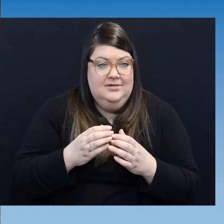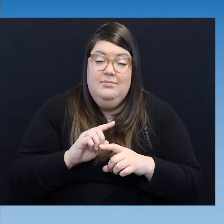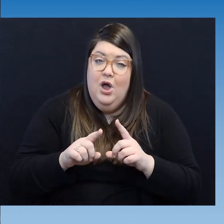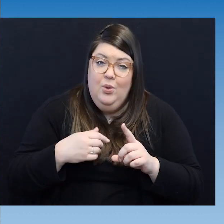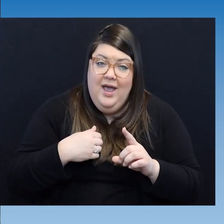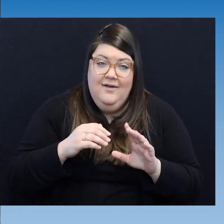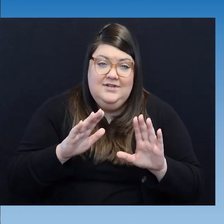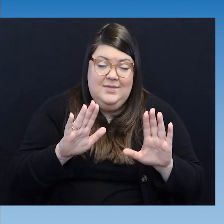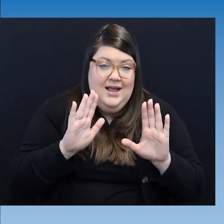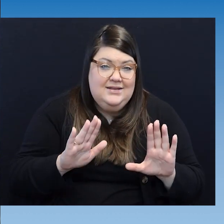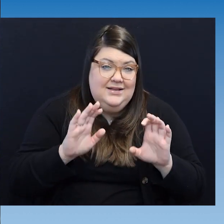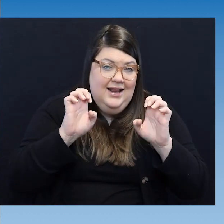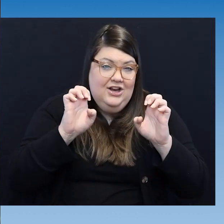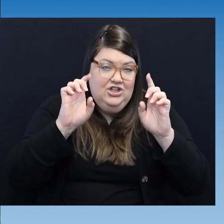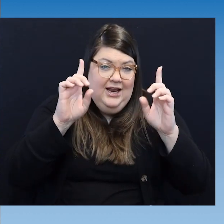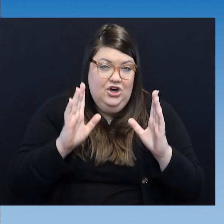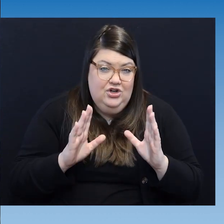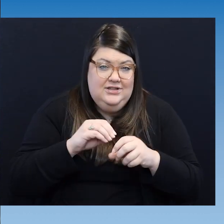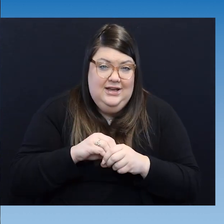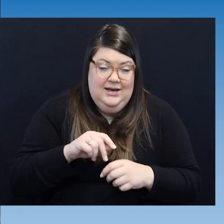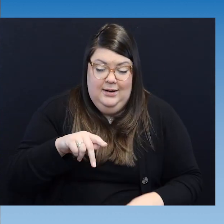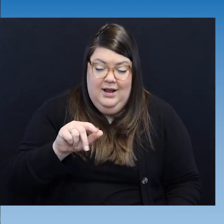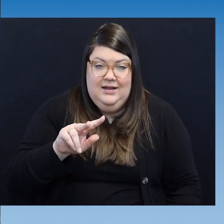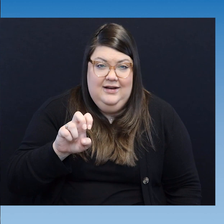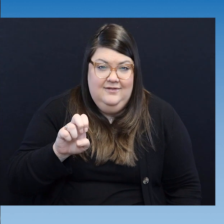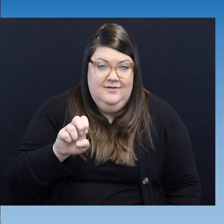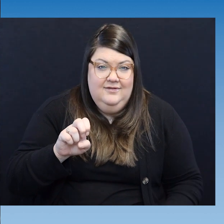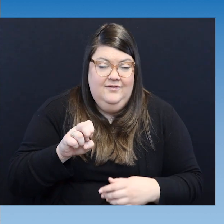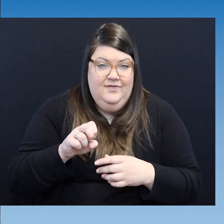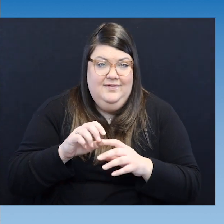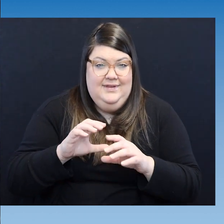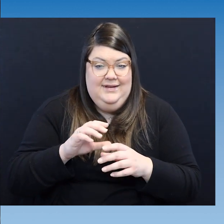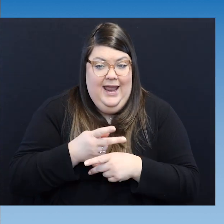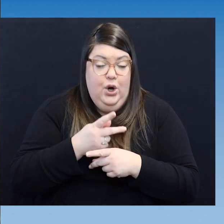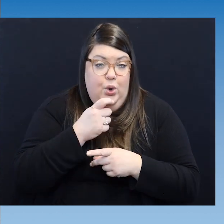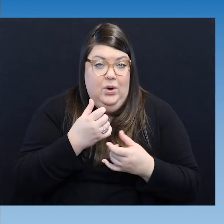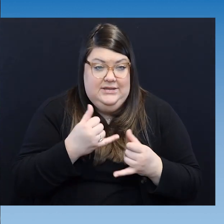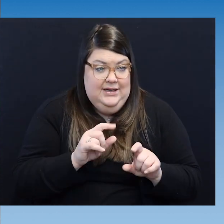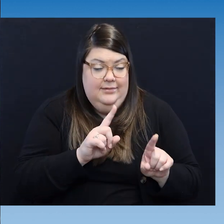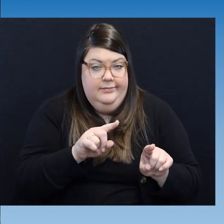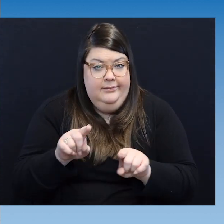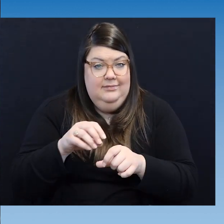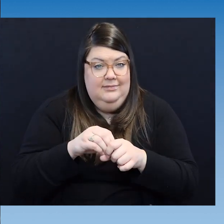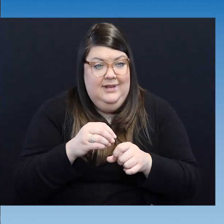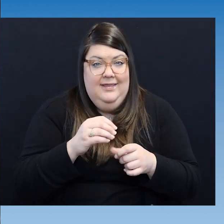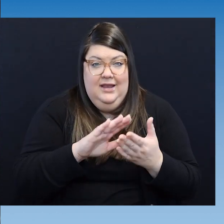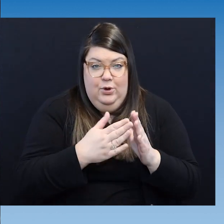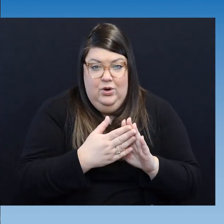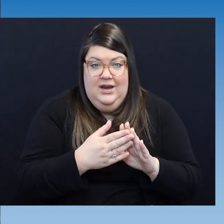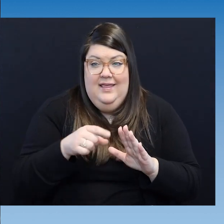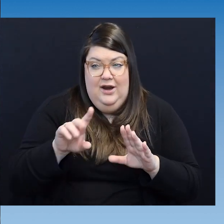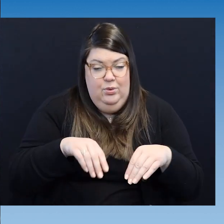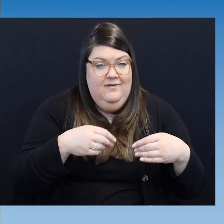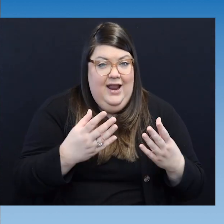excellent educators in palliative care who are out in the community, who are palliative care providers,